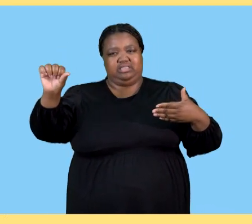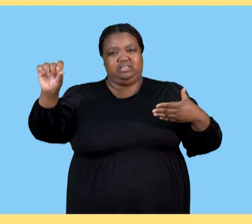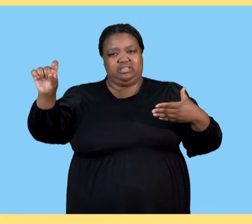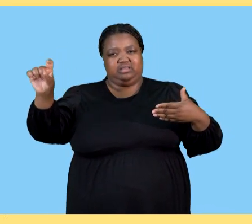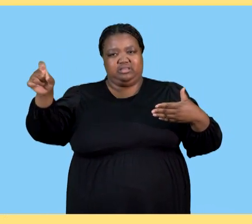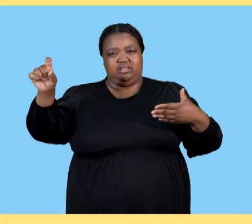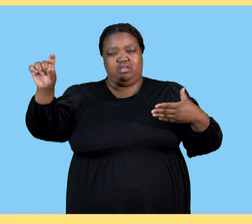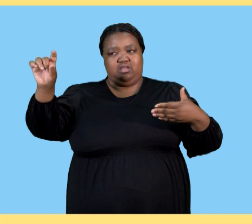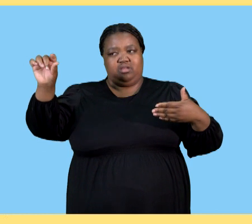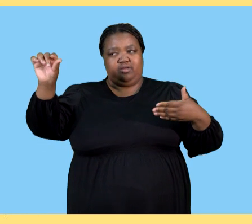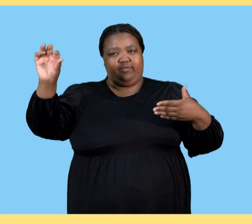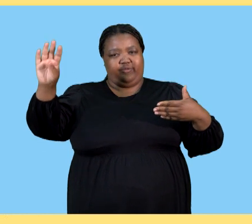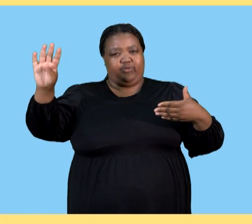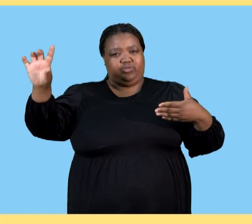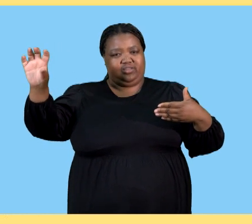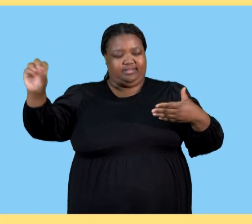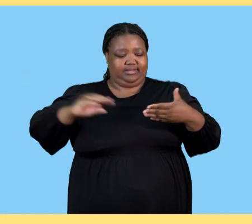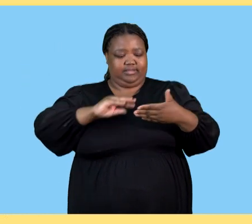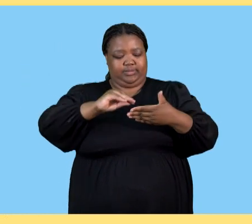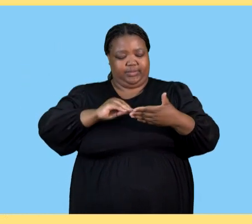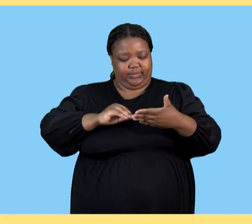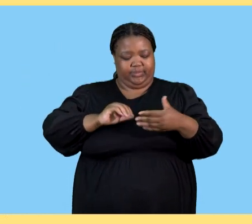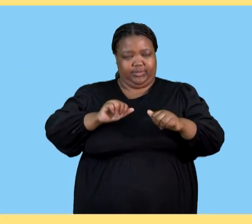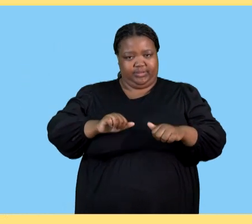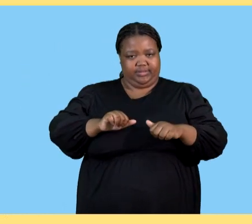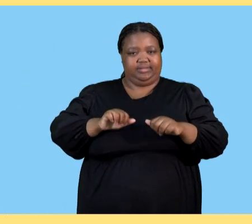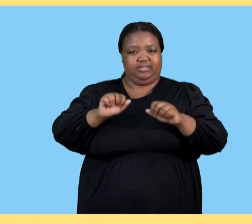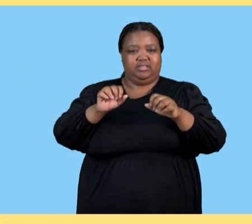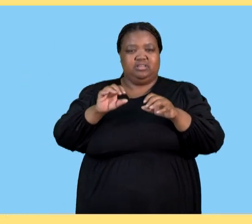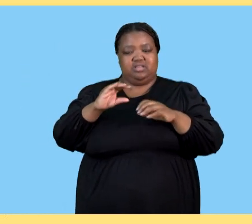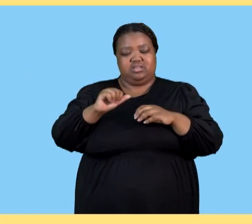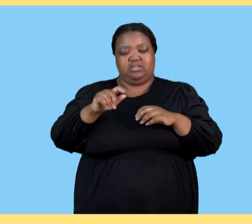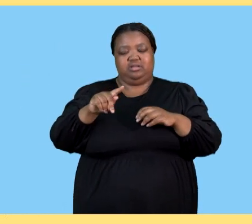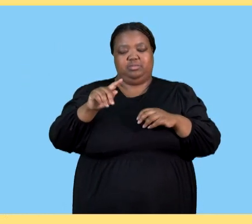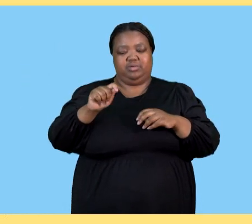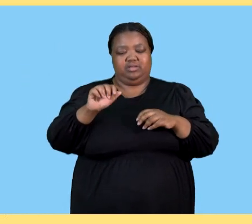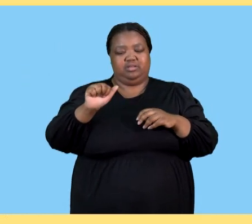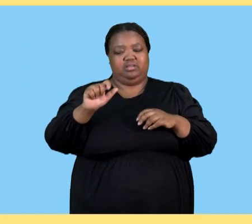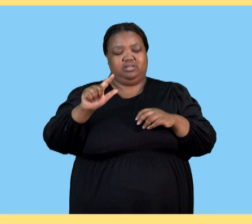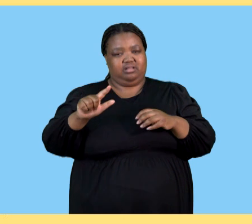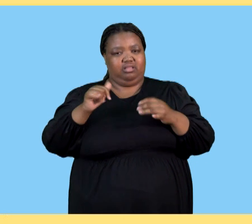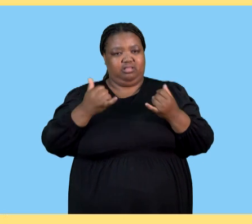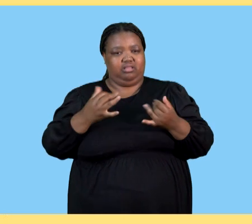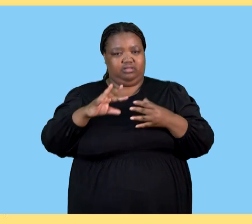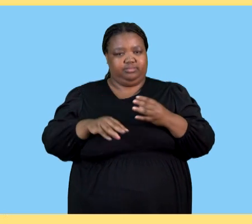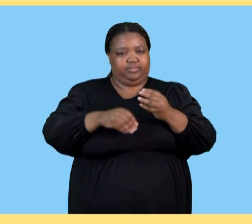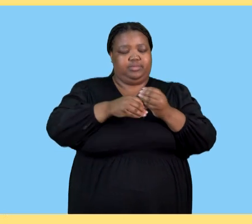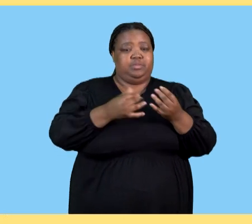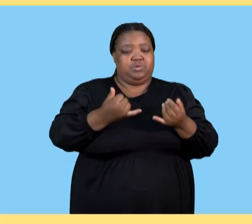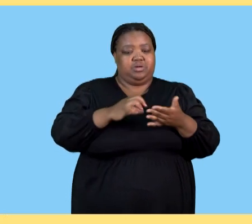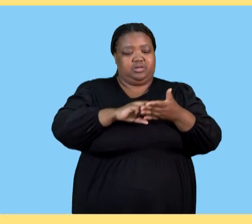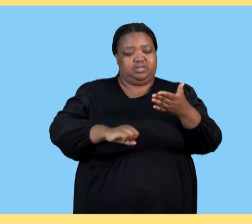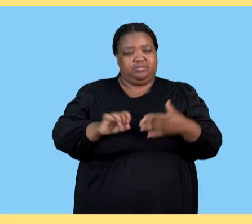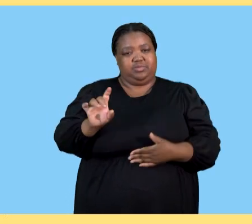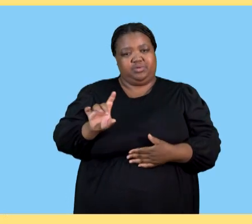1,036,470. So we took it out so we can get the balance at the beginning. We add our net profit, then we bring back that capital contribution now. And then